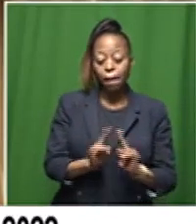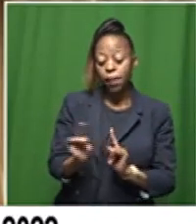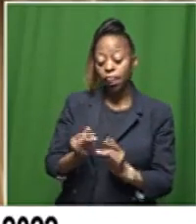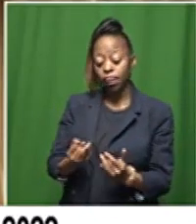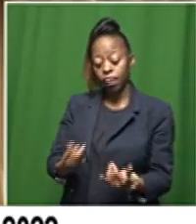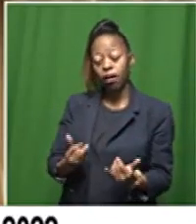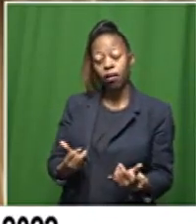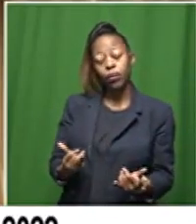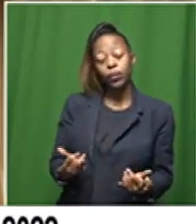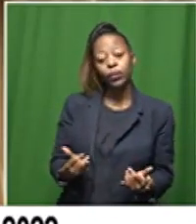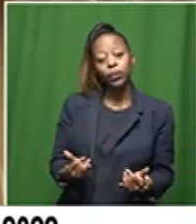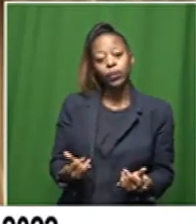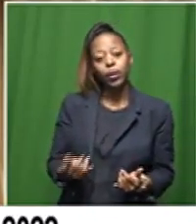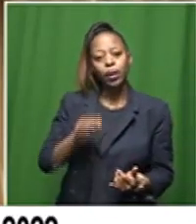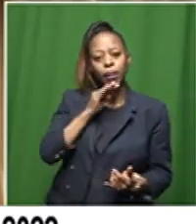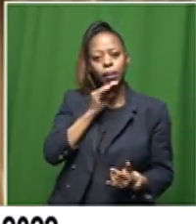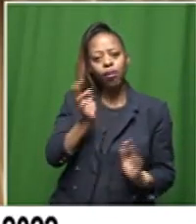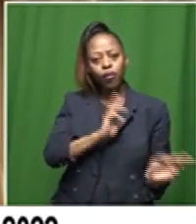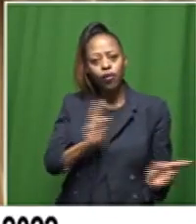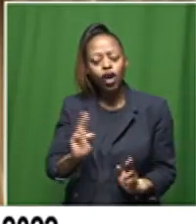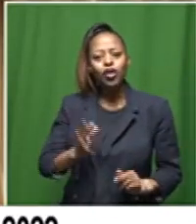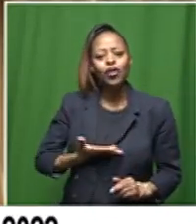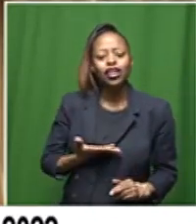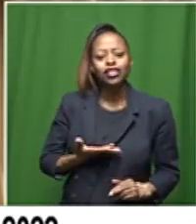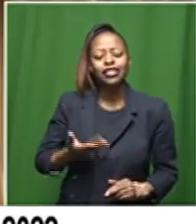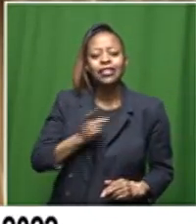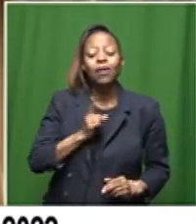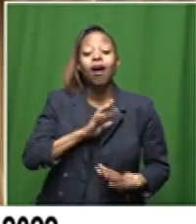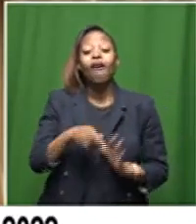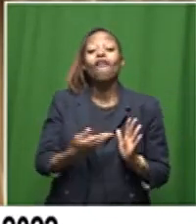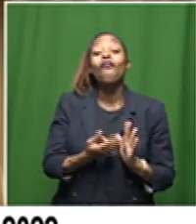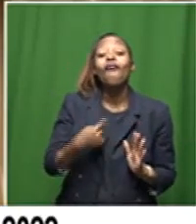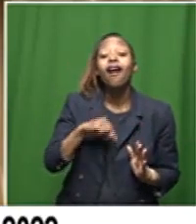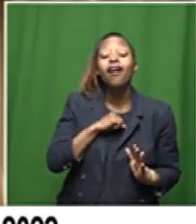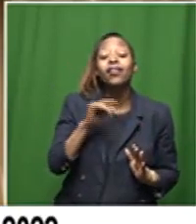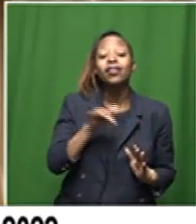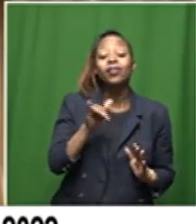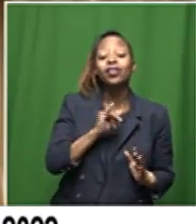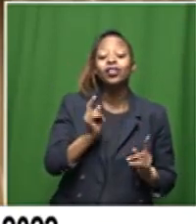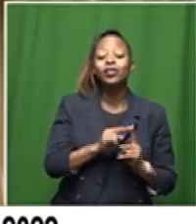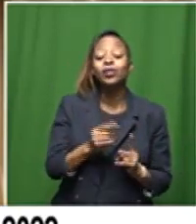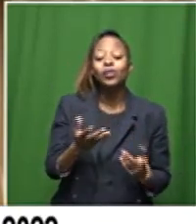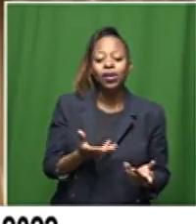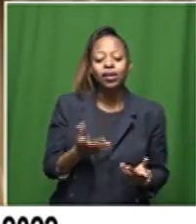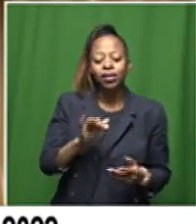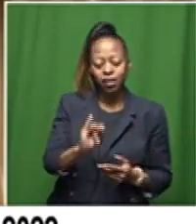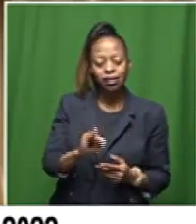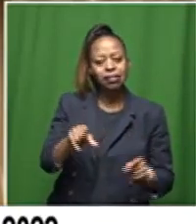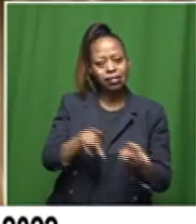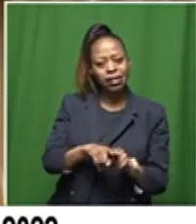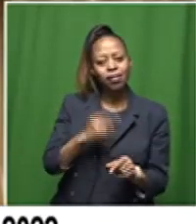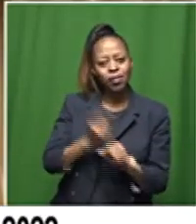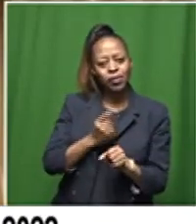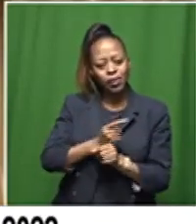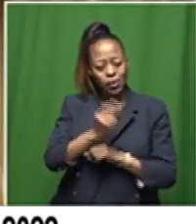now want to be prepared for our roles today. We can see the